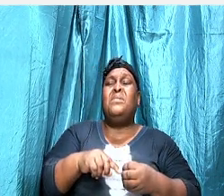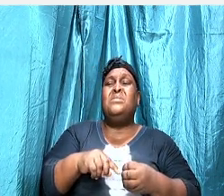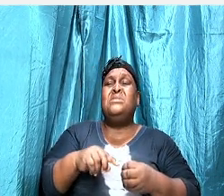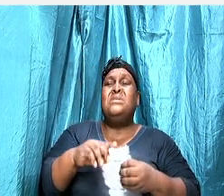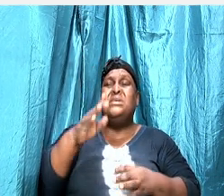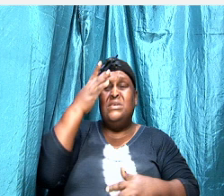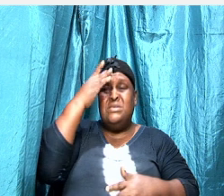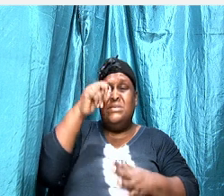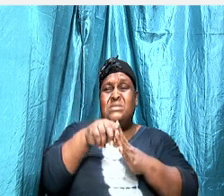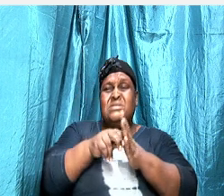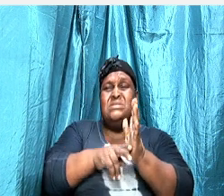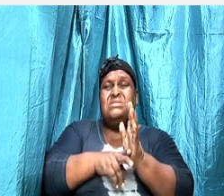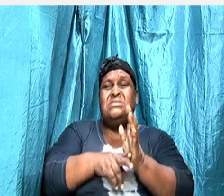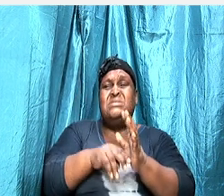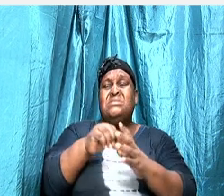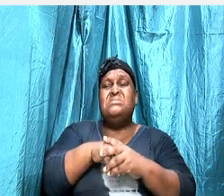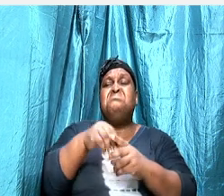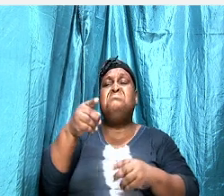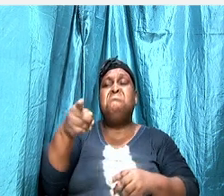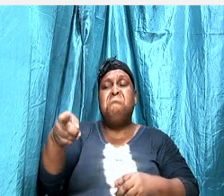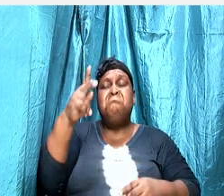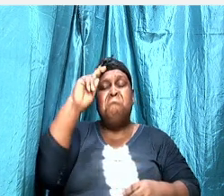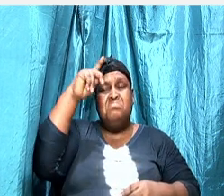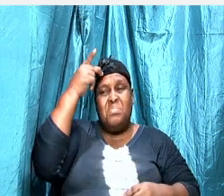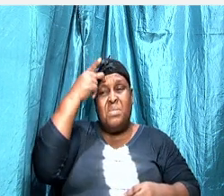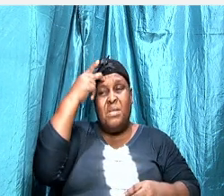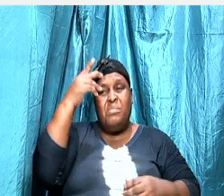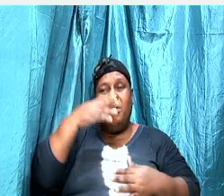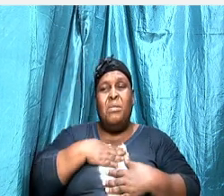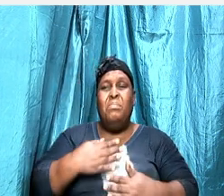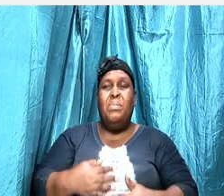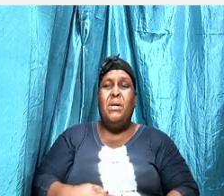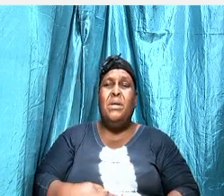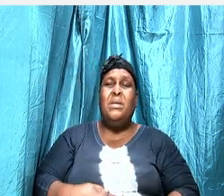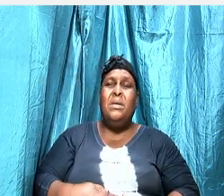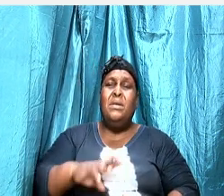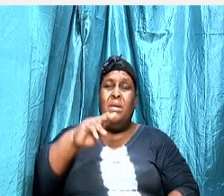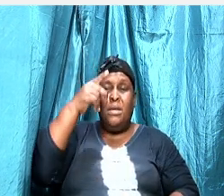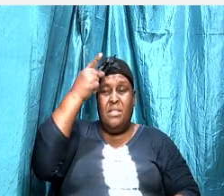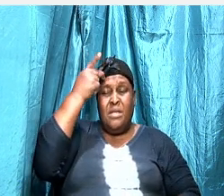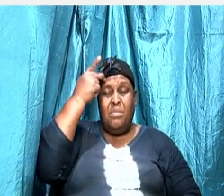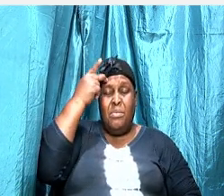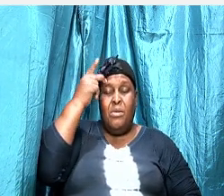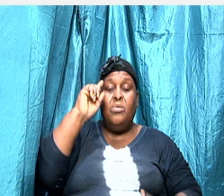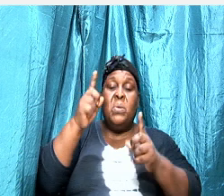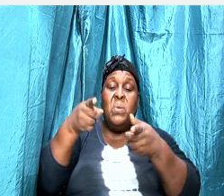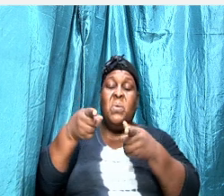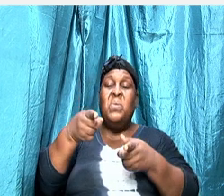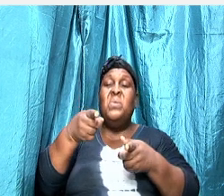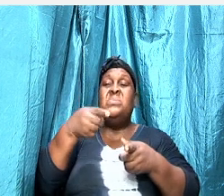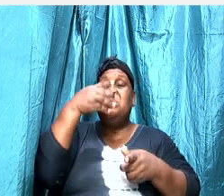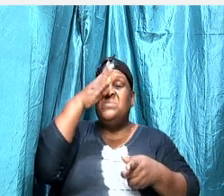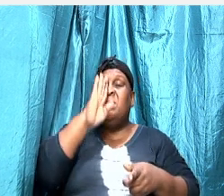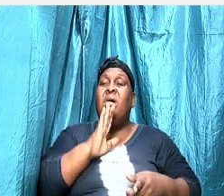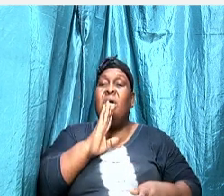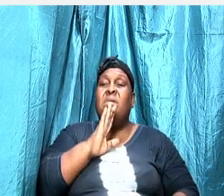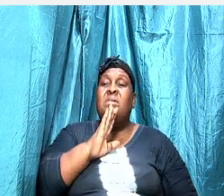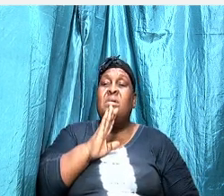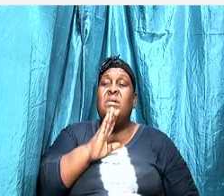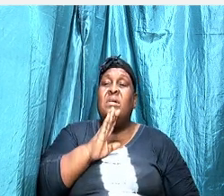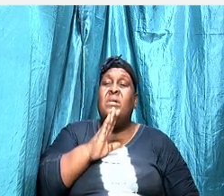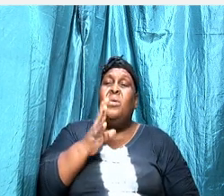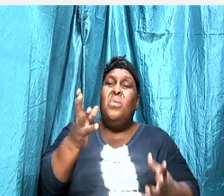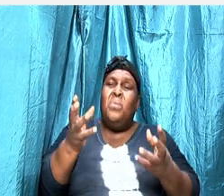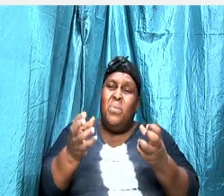was in his flesh, the Bible says he approached God, I think, three times and said, God, I want